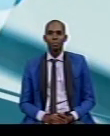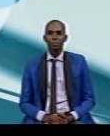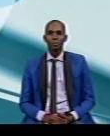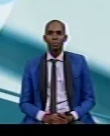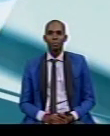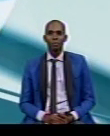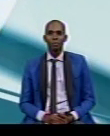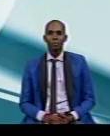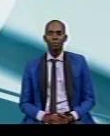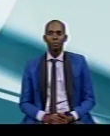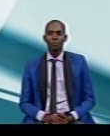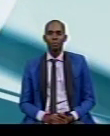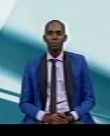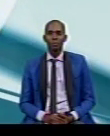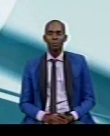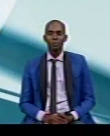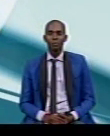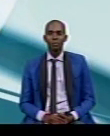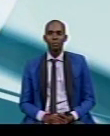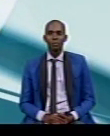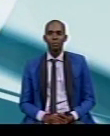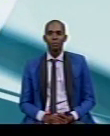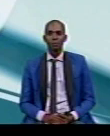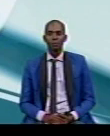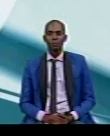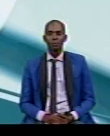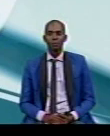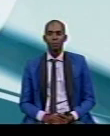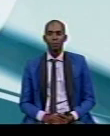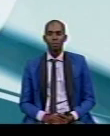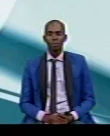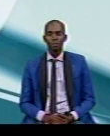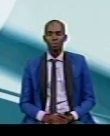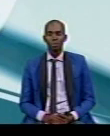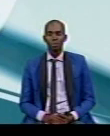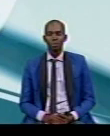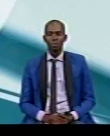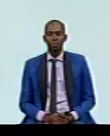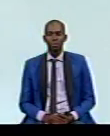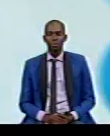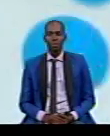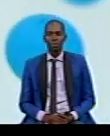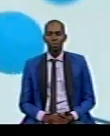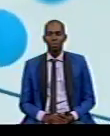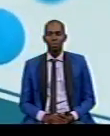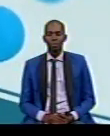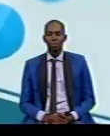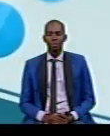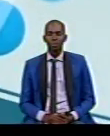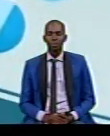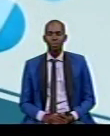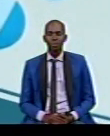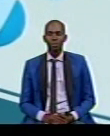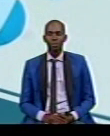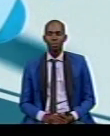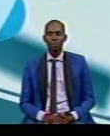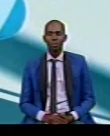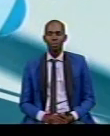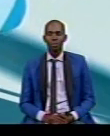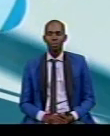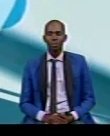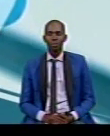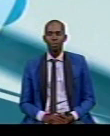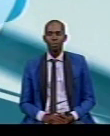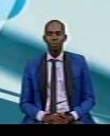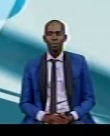the Lord to abide and to stay with the Lord for the rest of your life. The Lord